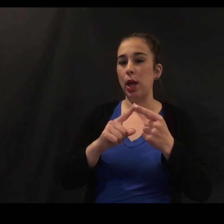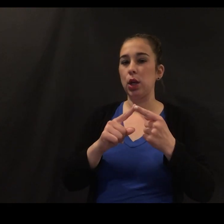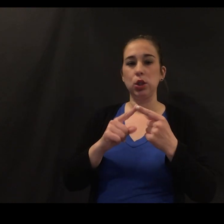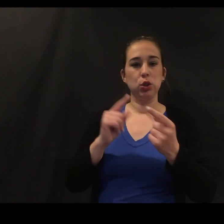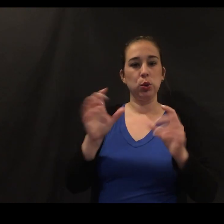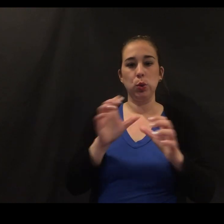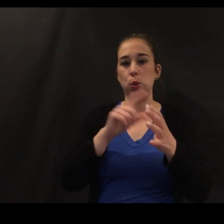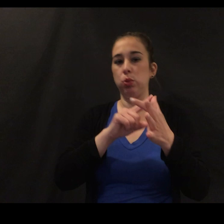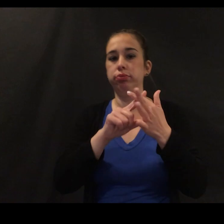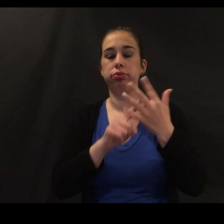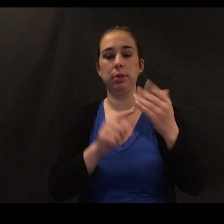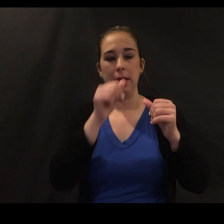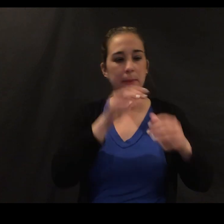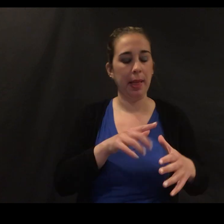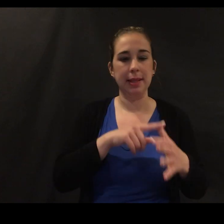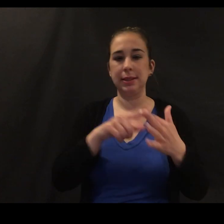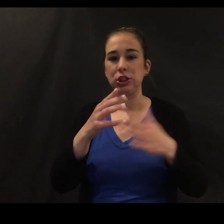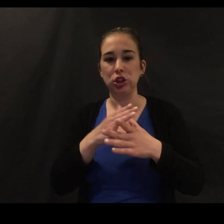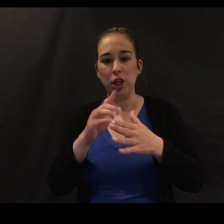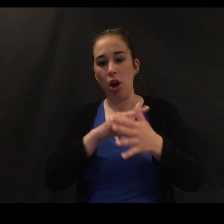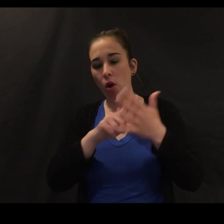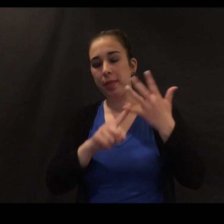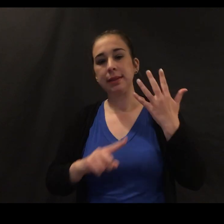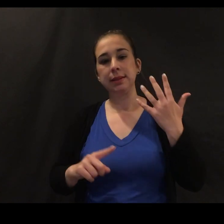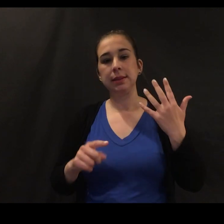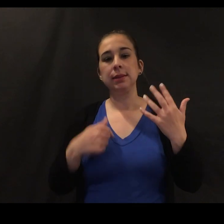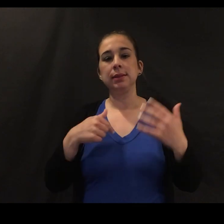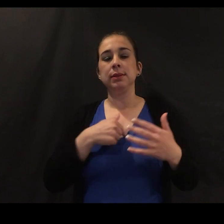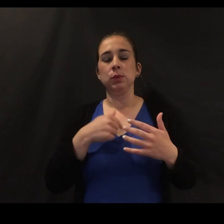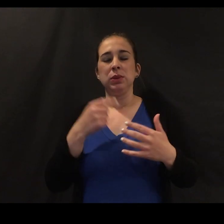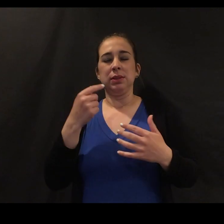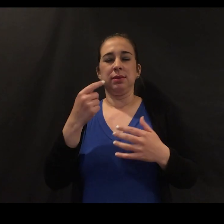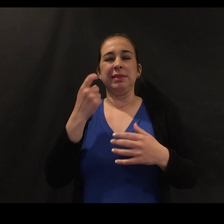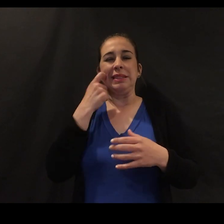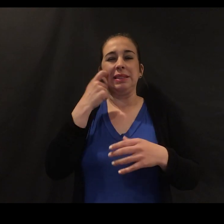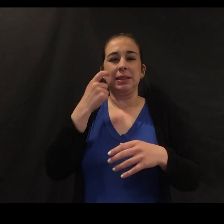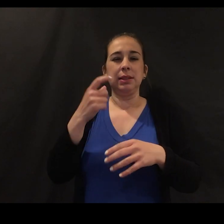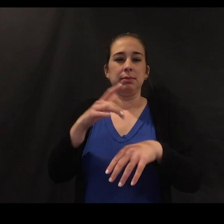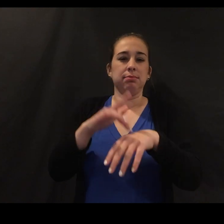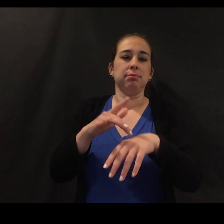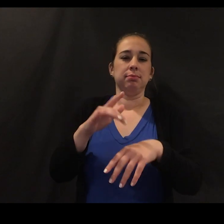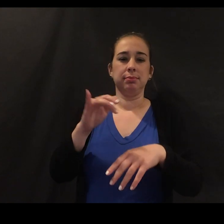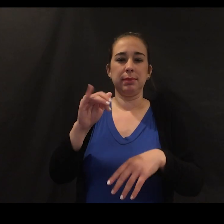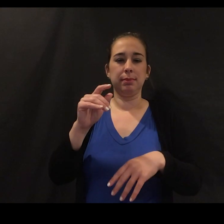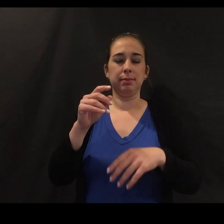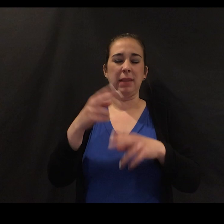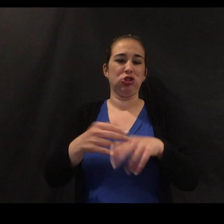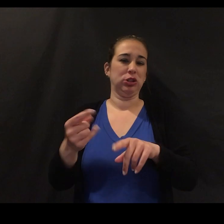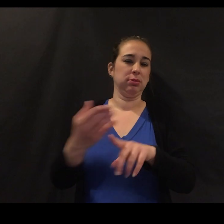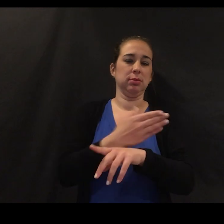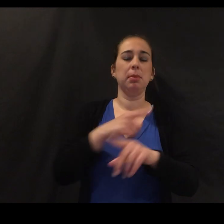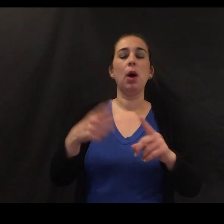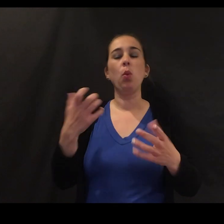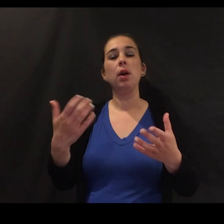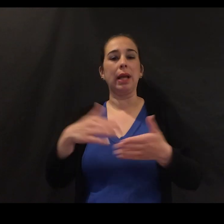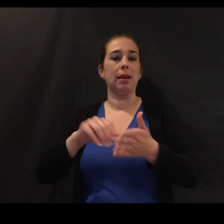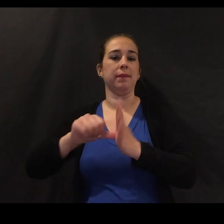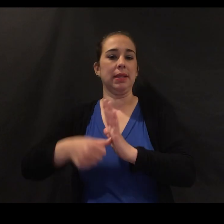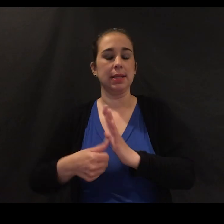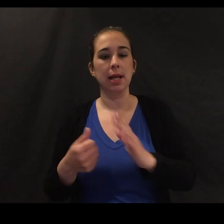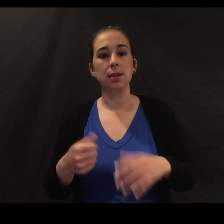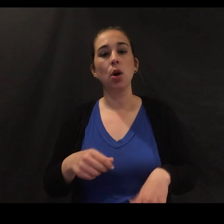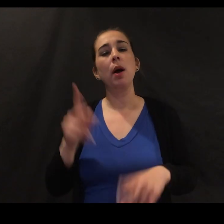We touched on this a moment ago, but I want to bring it back to this particular point here tonight. Gracious